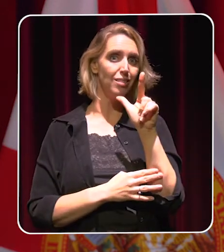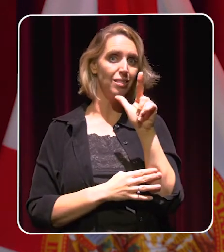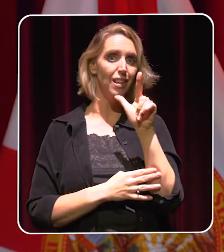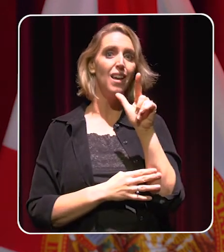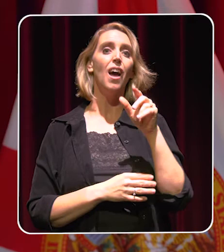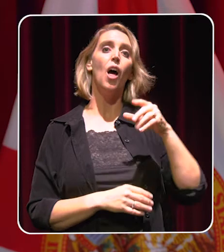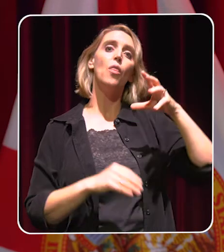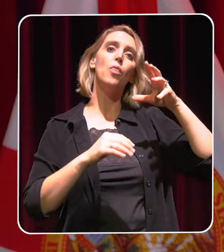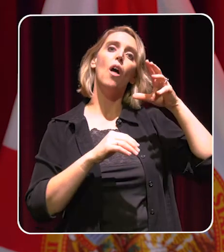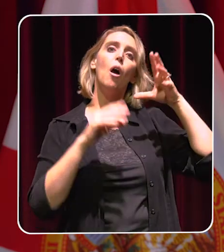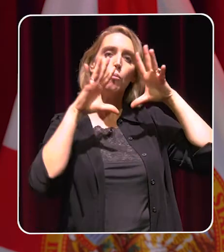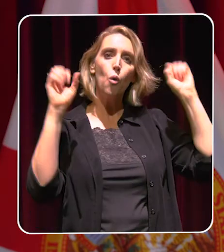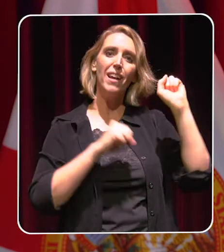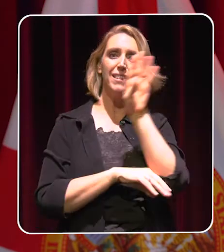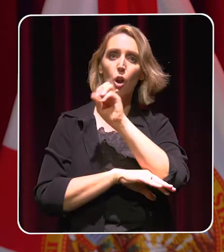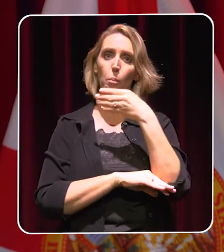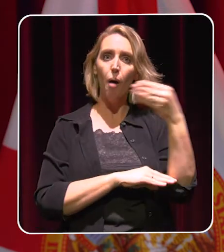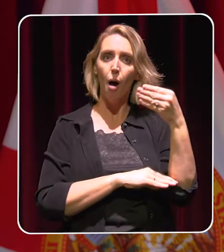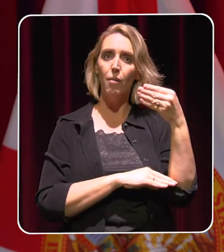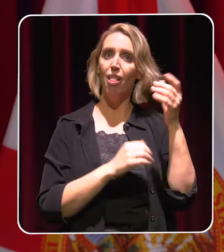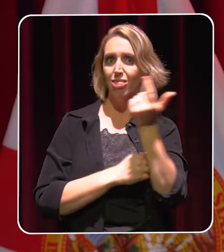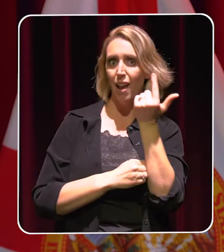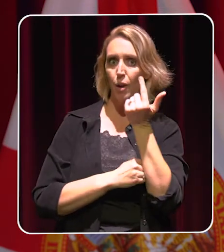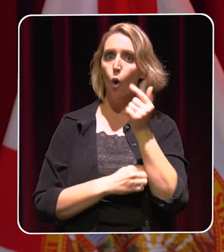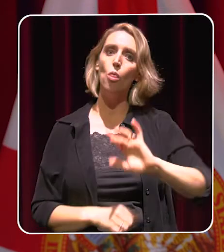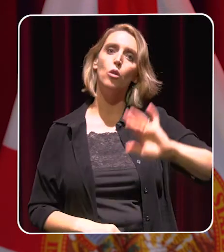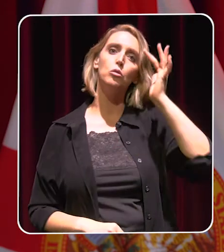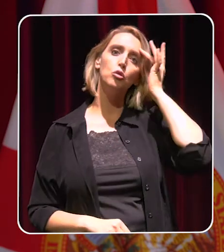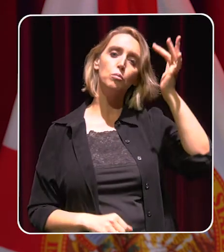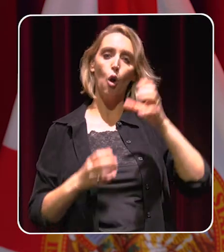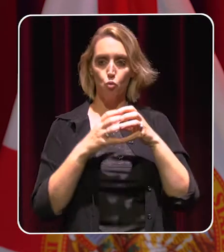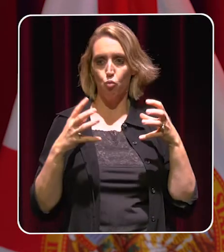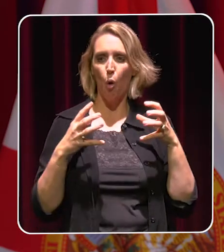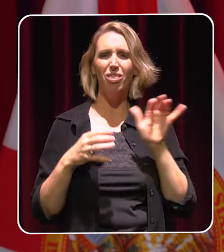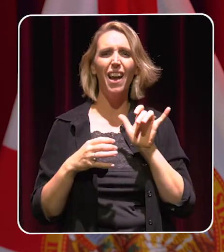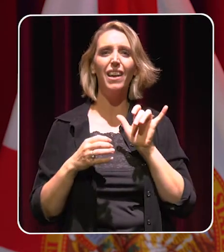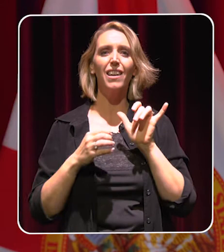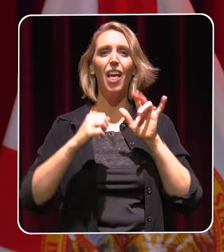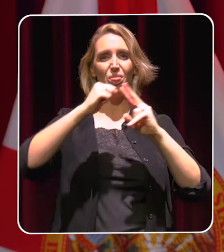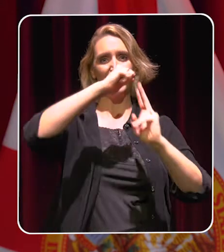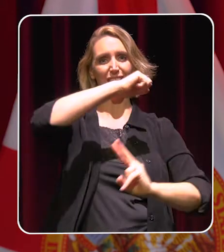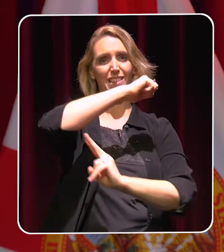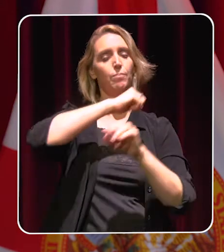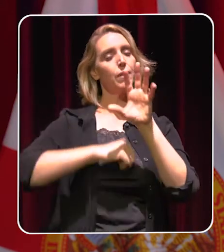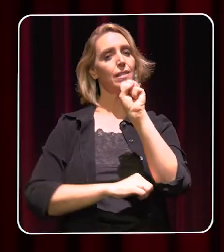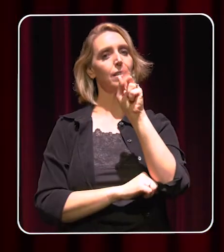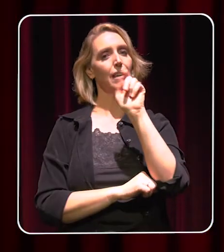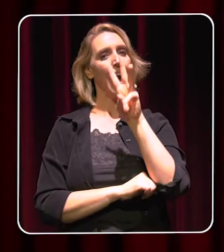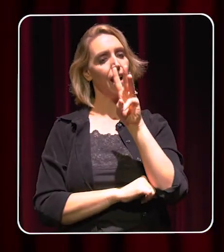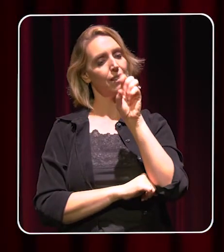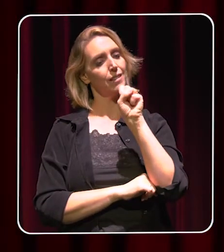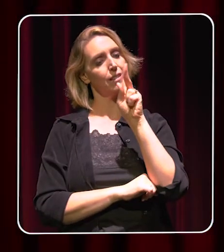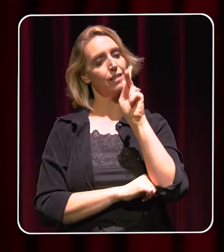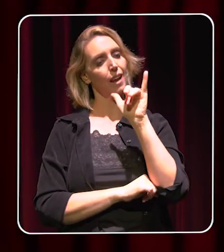Preserve, the President Barack Obama Main Library, or the smart growth we've engineered in places such as the Skyway Marina District.